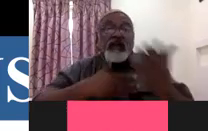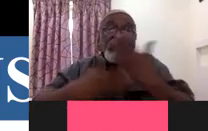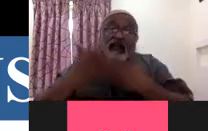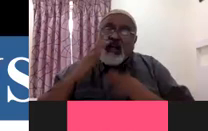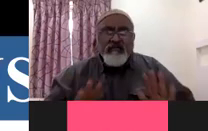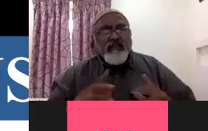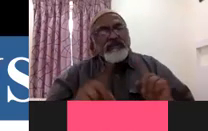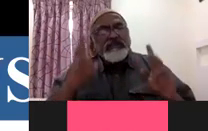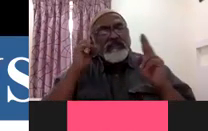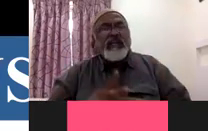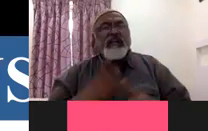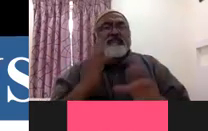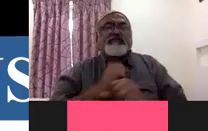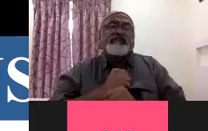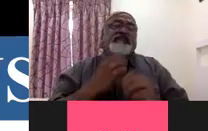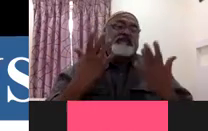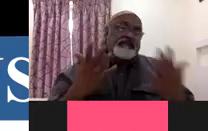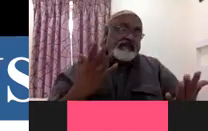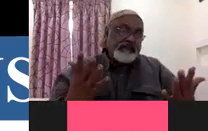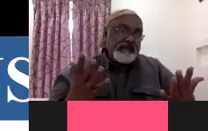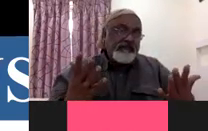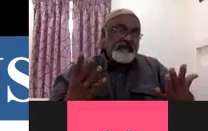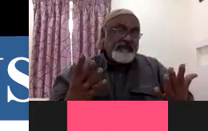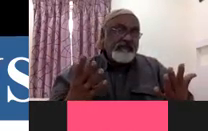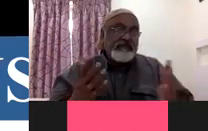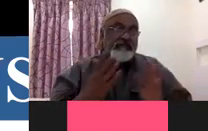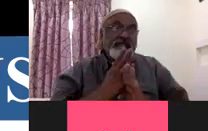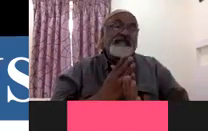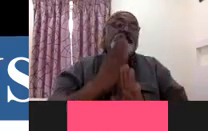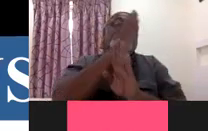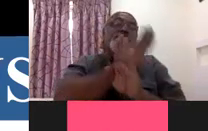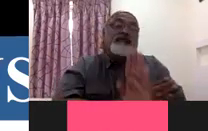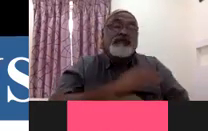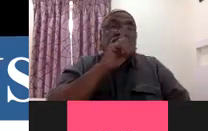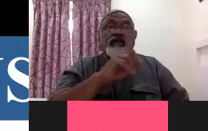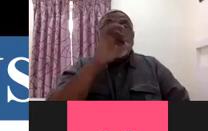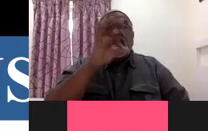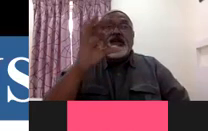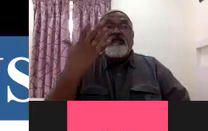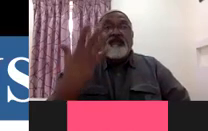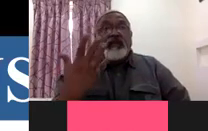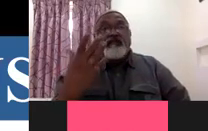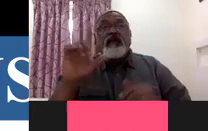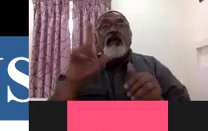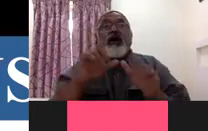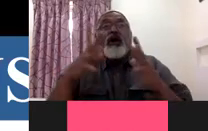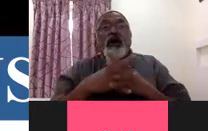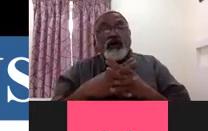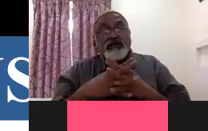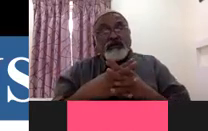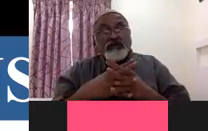more importantly, this census was done based on a previous law, 1995 law, which has got replaced with a new